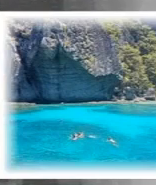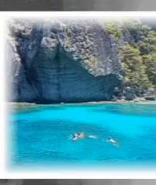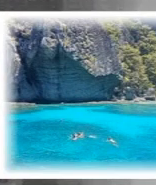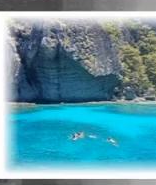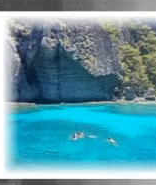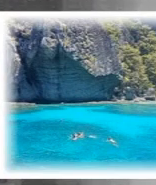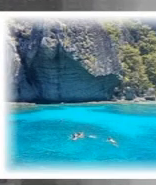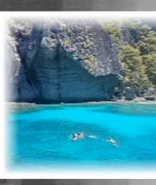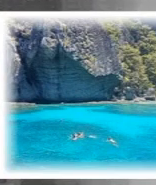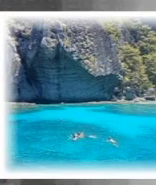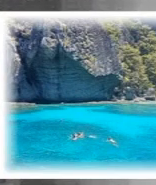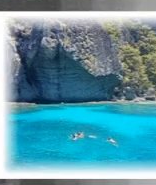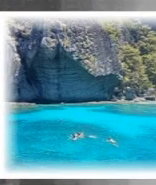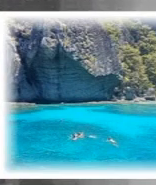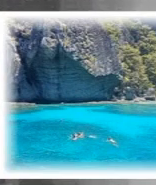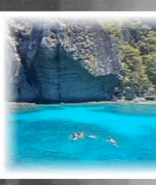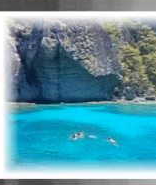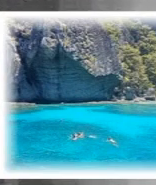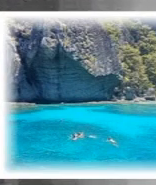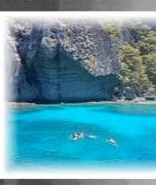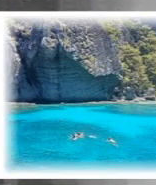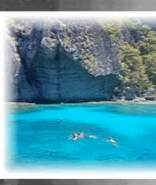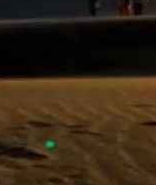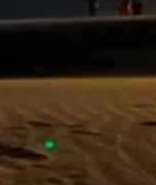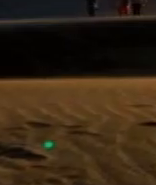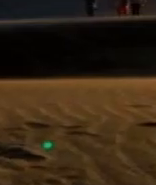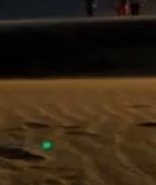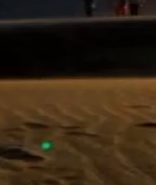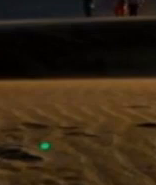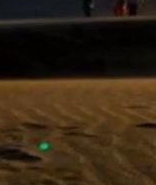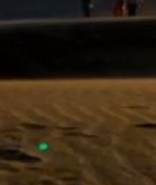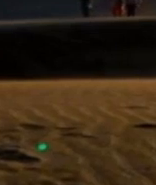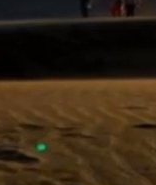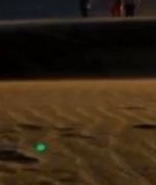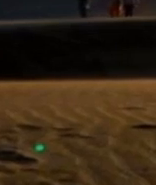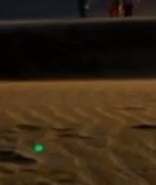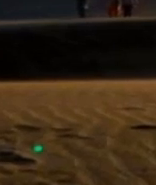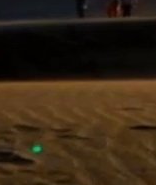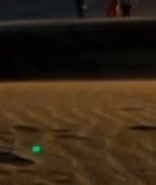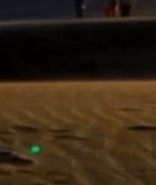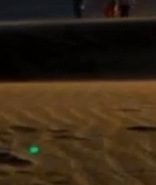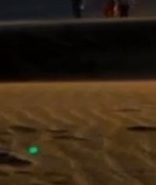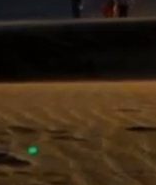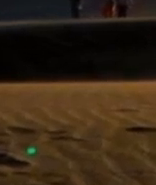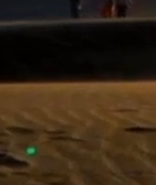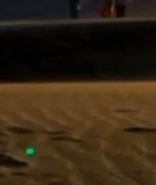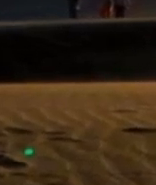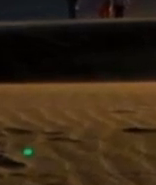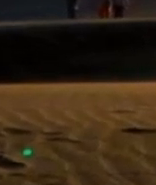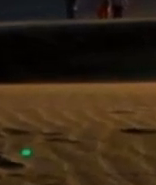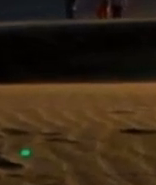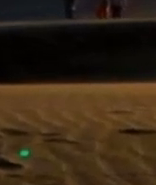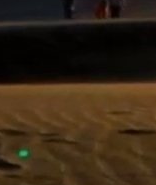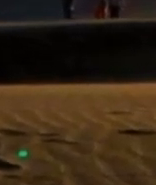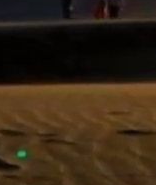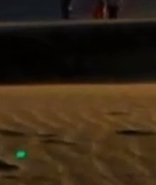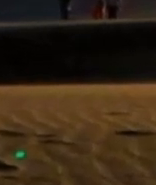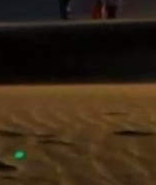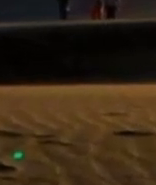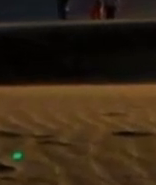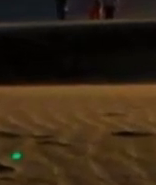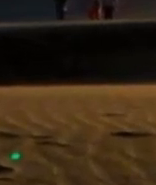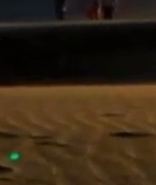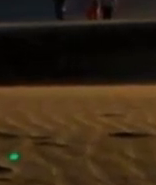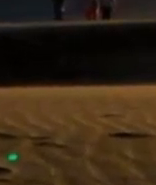industry? Visit our FBC website to answer. And our shot of the day, we're off to Singatoka for today's shot.